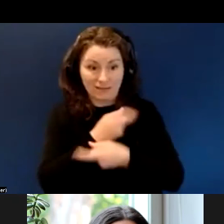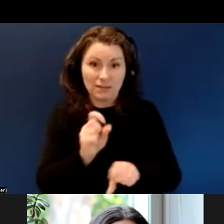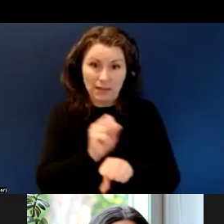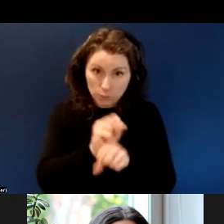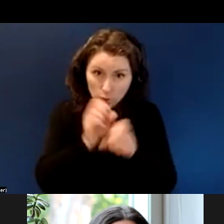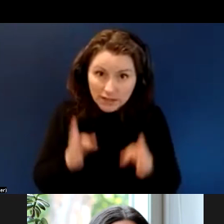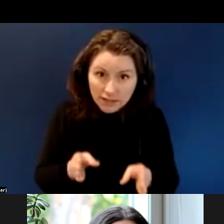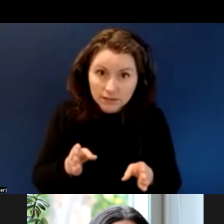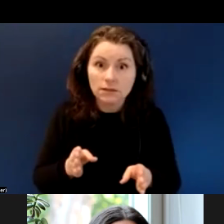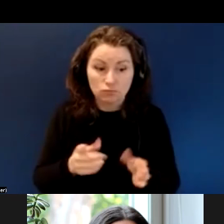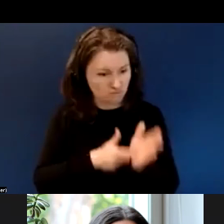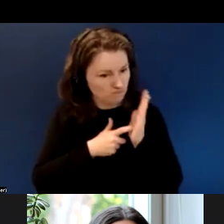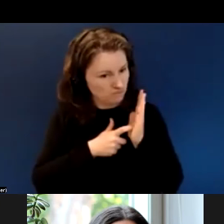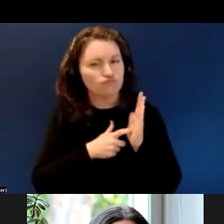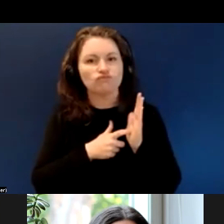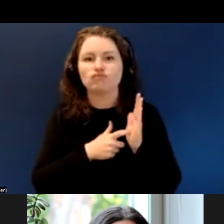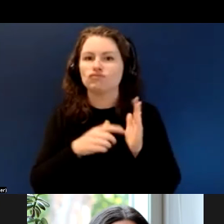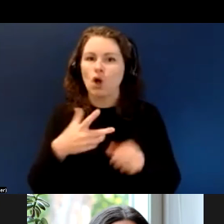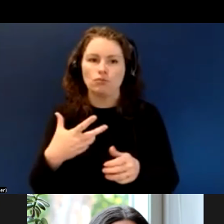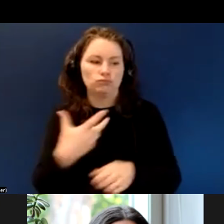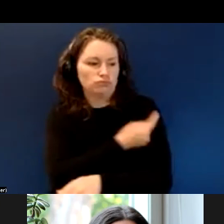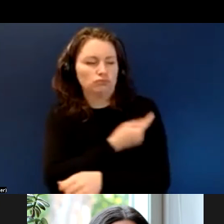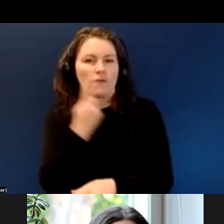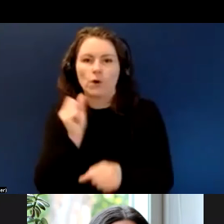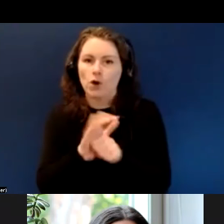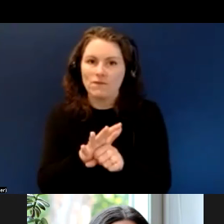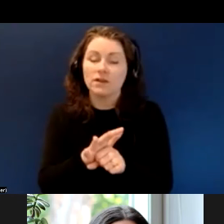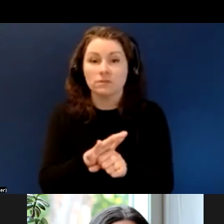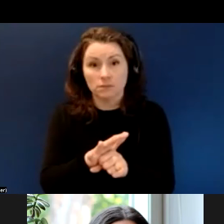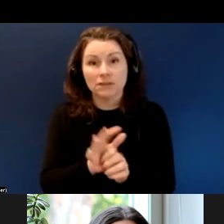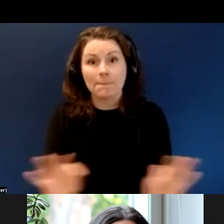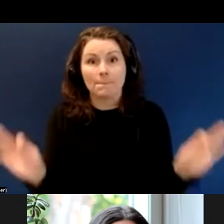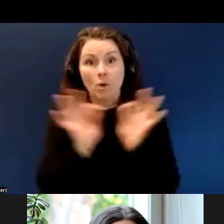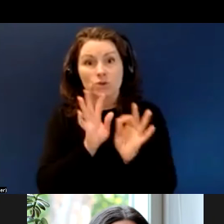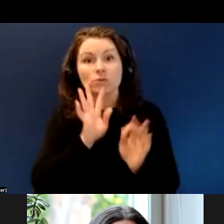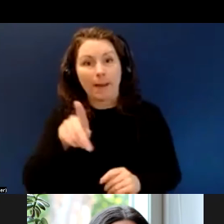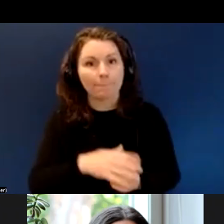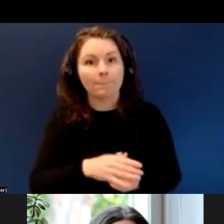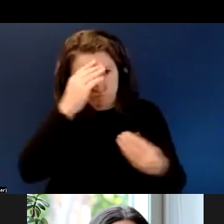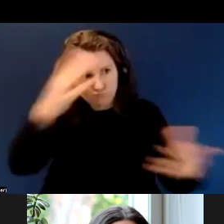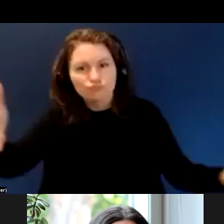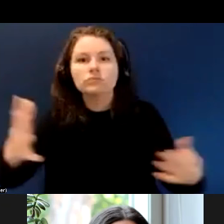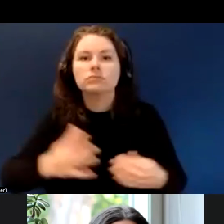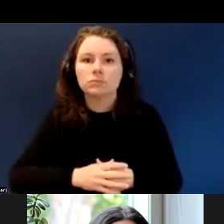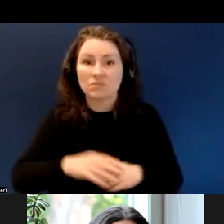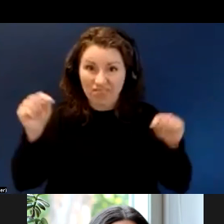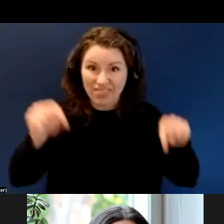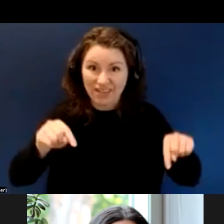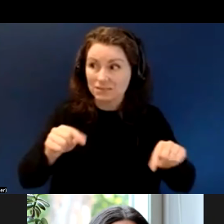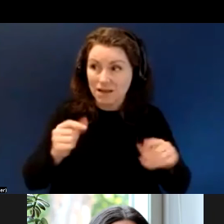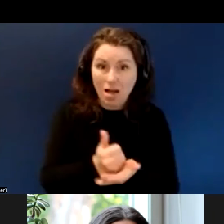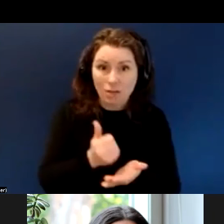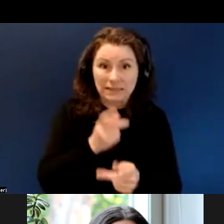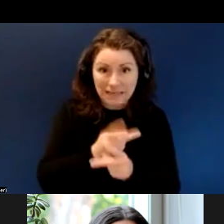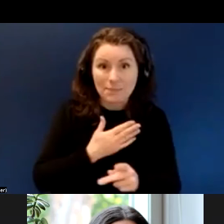by requiring a COVID immunization, for example, it's important to be outspoken about that and to say, this is something that's helping to keep my